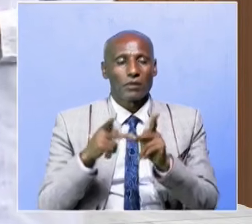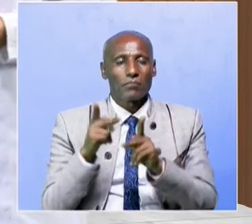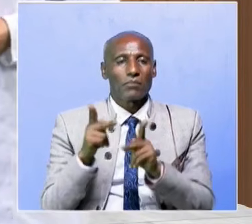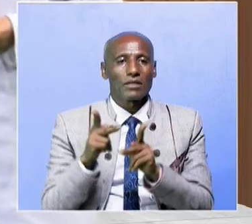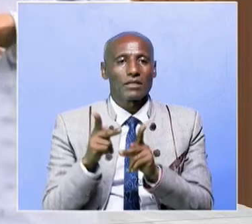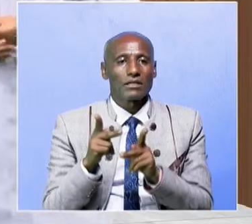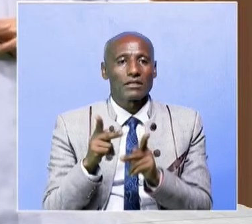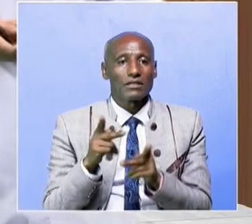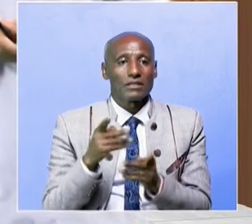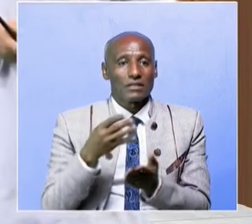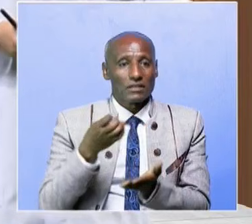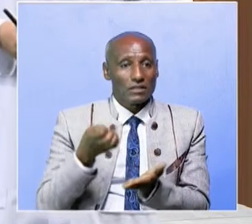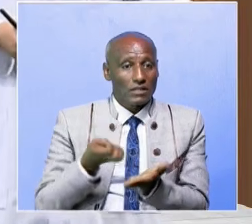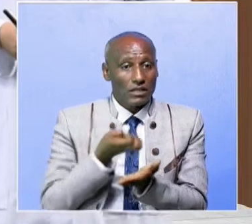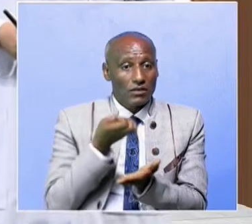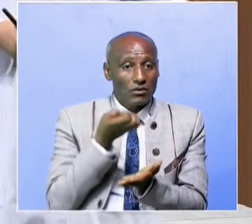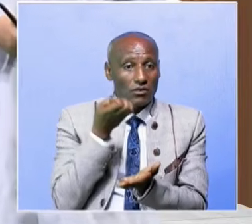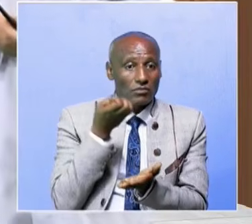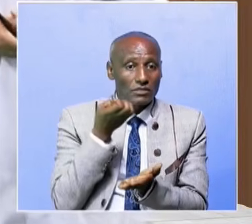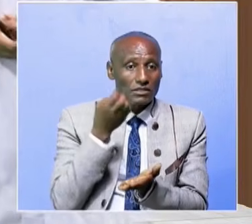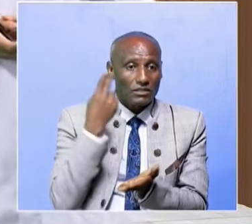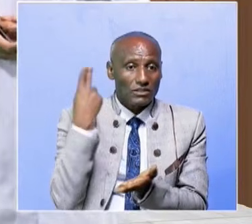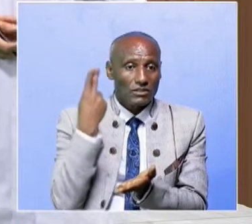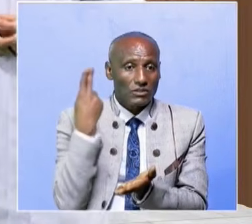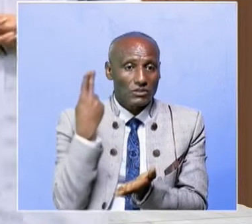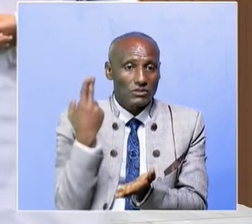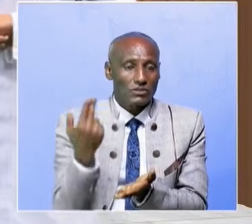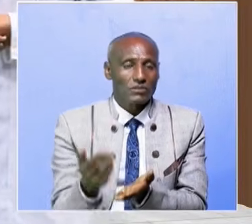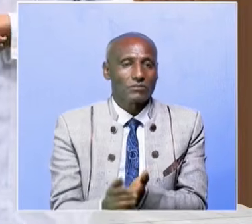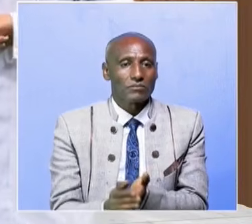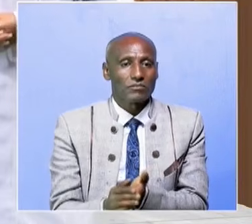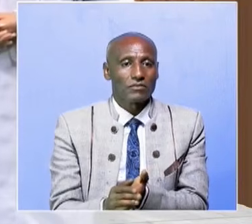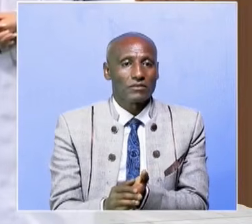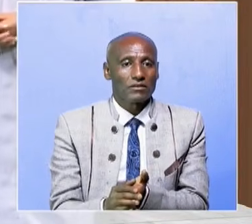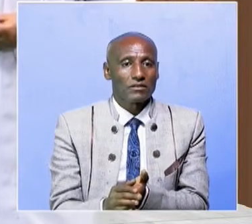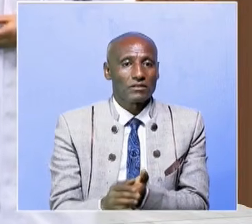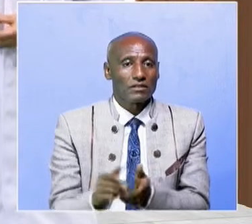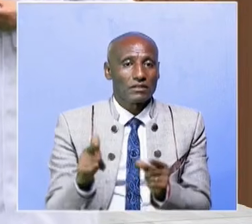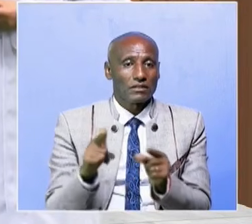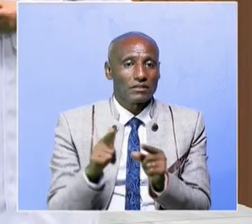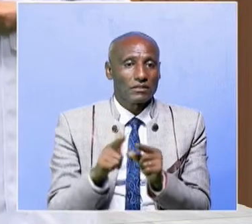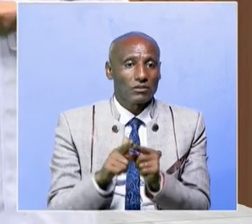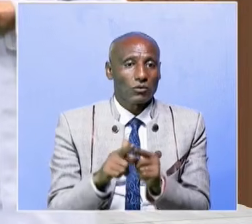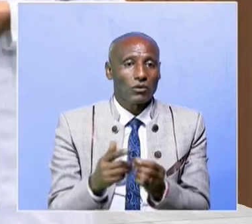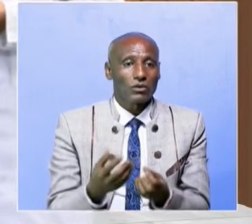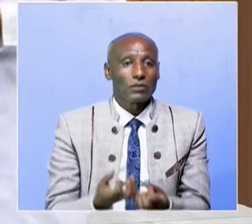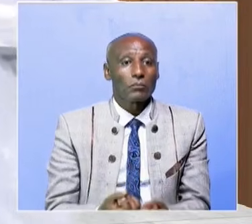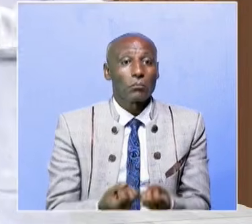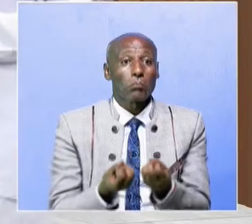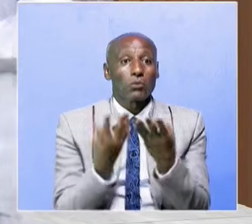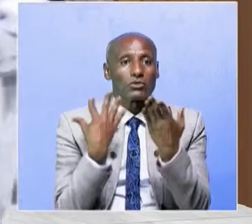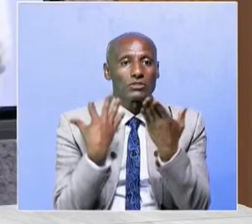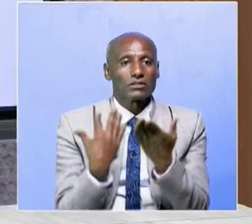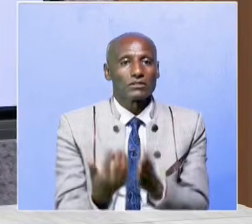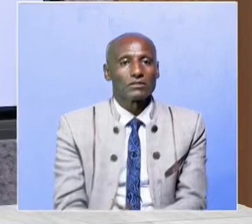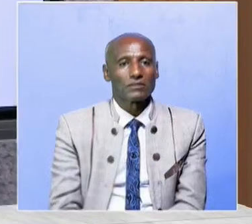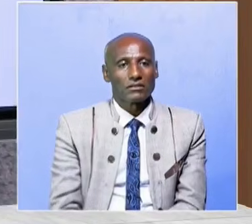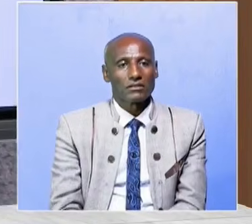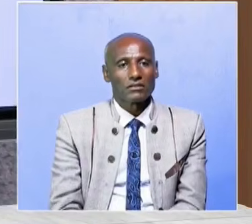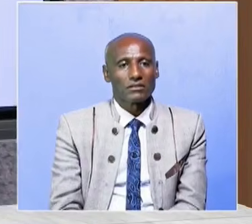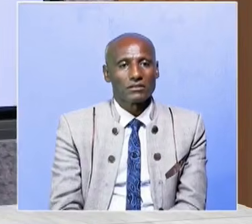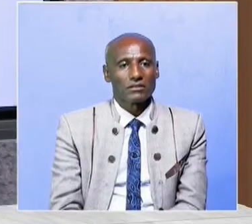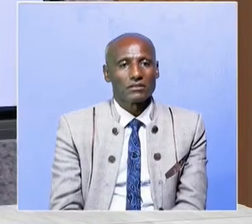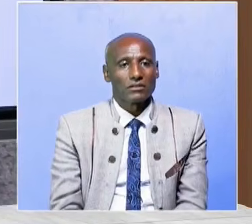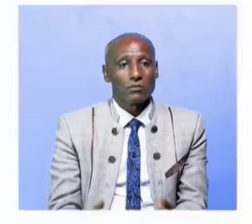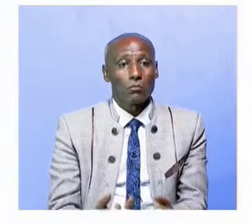the financial world use the word boost, right? So